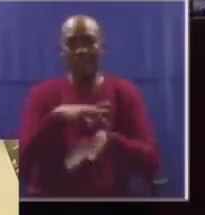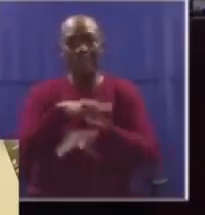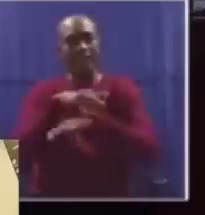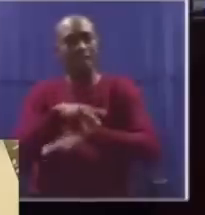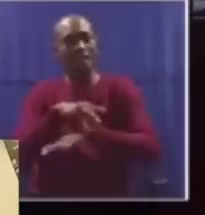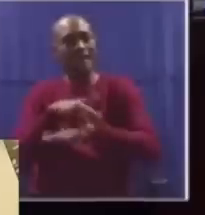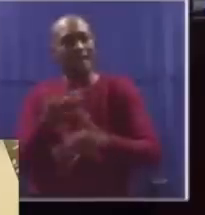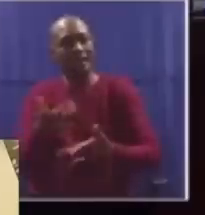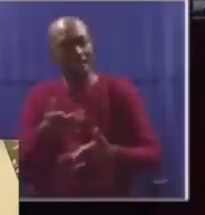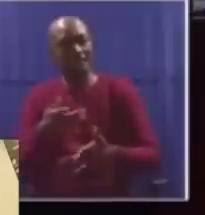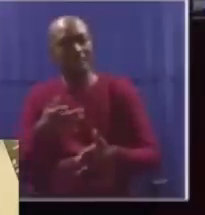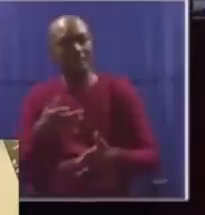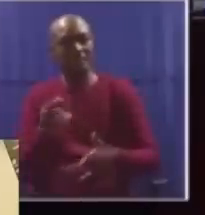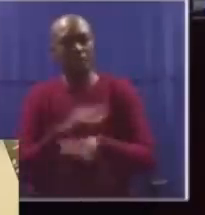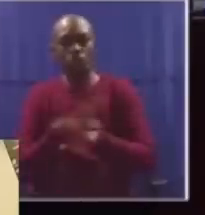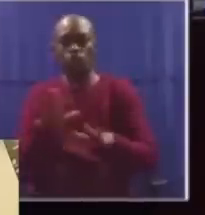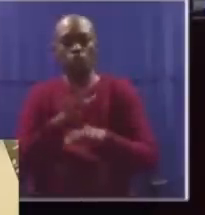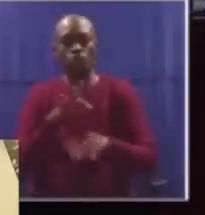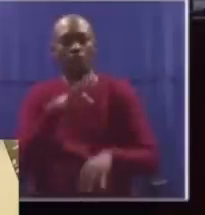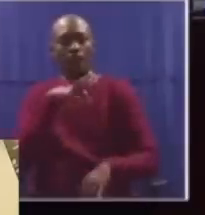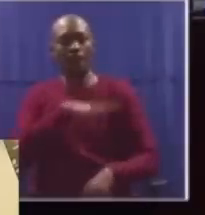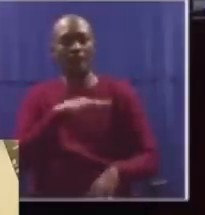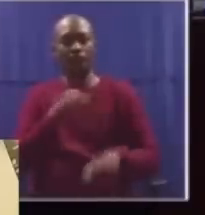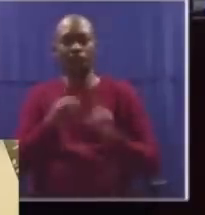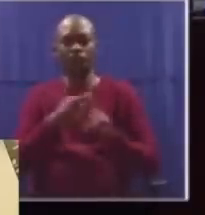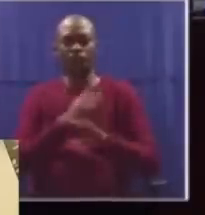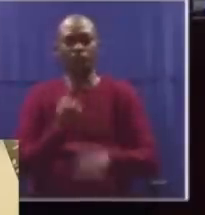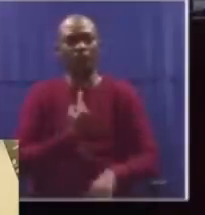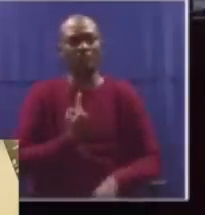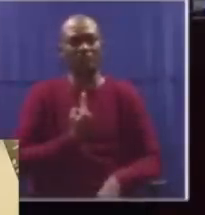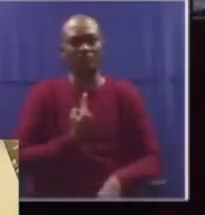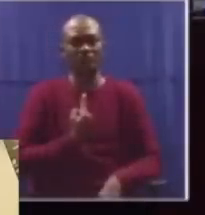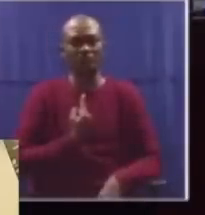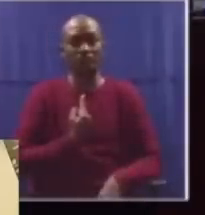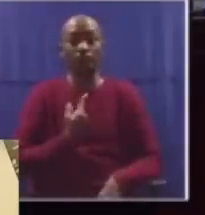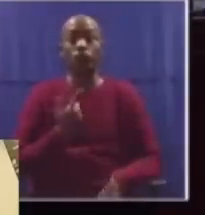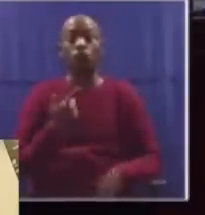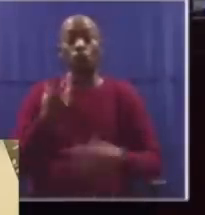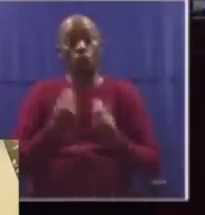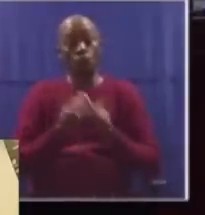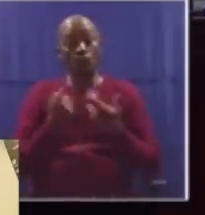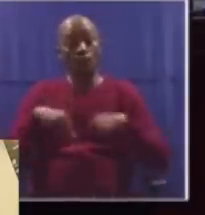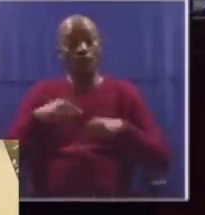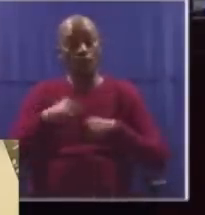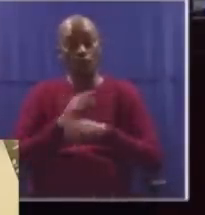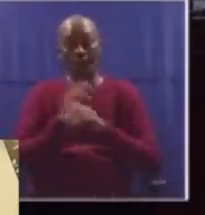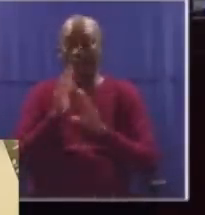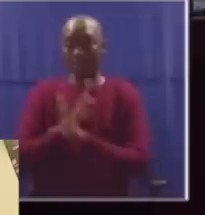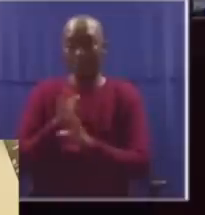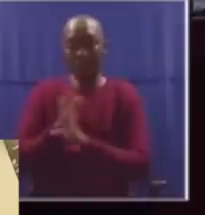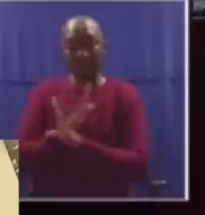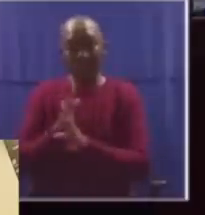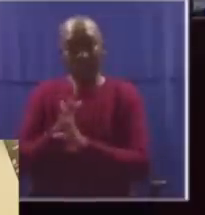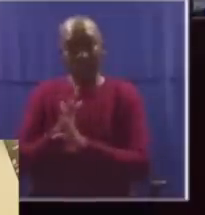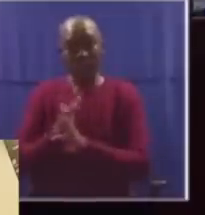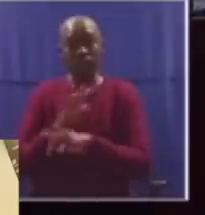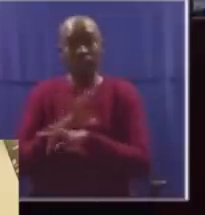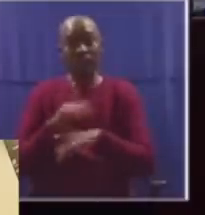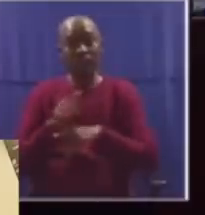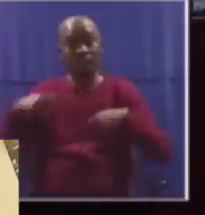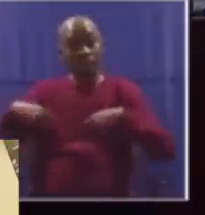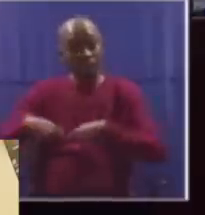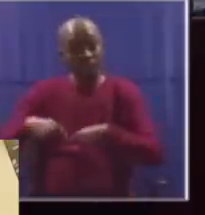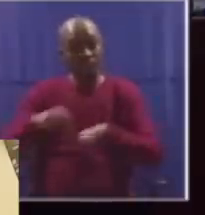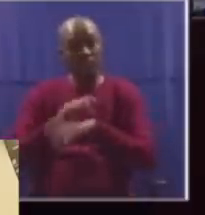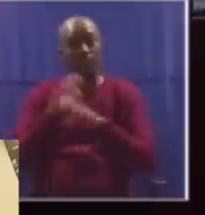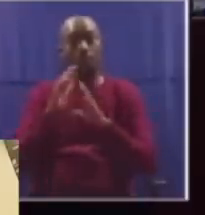will have no longer benefit for any of them. Without private patient funding, private health facilities would